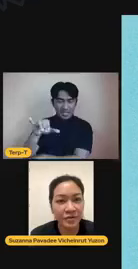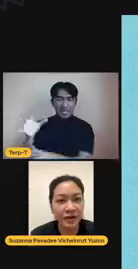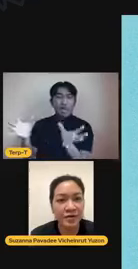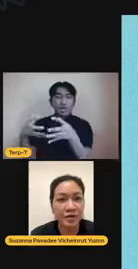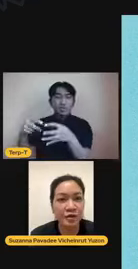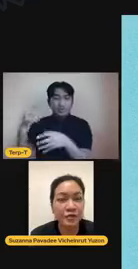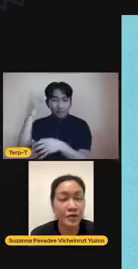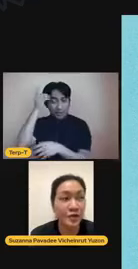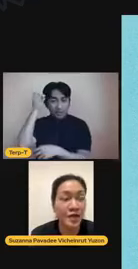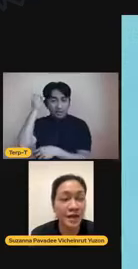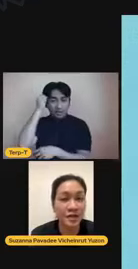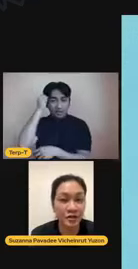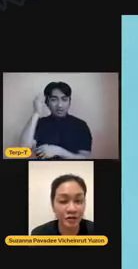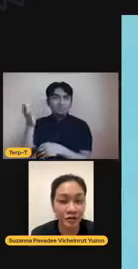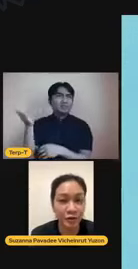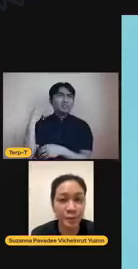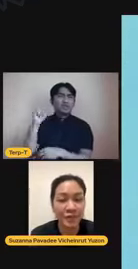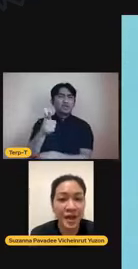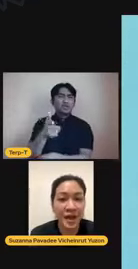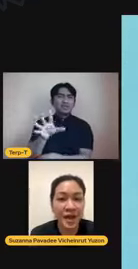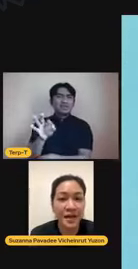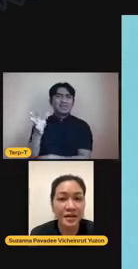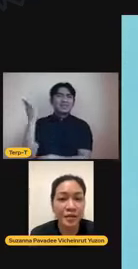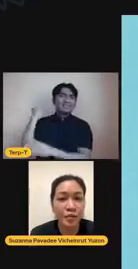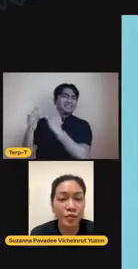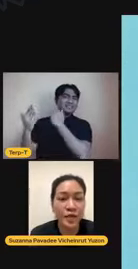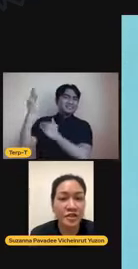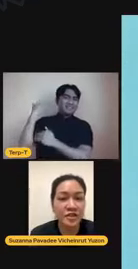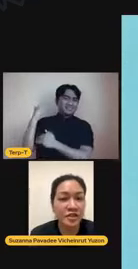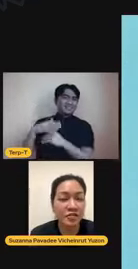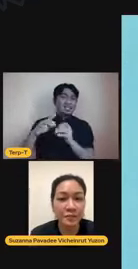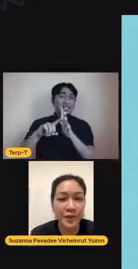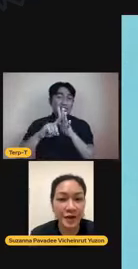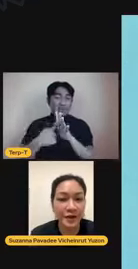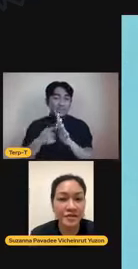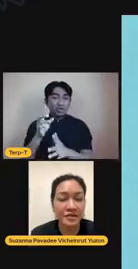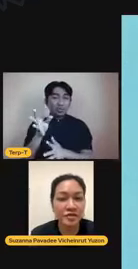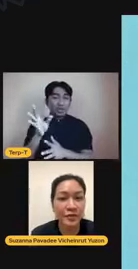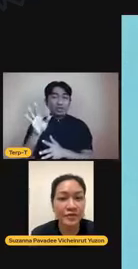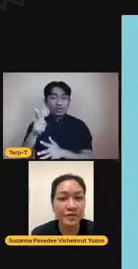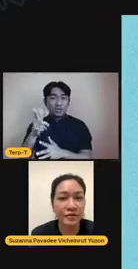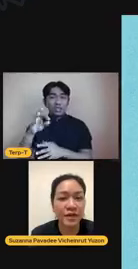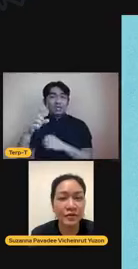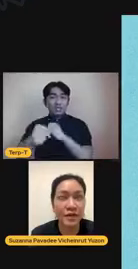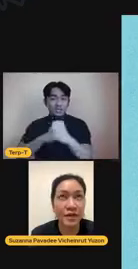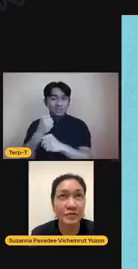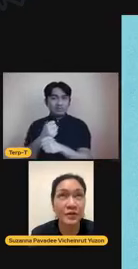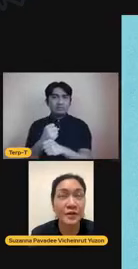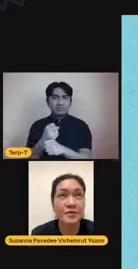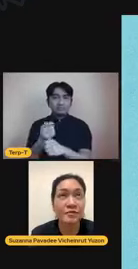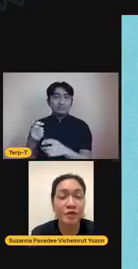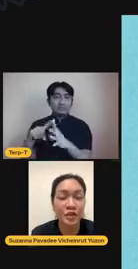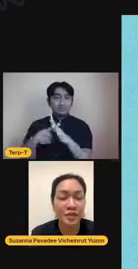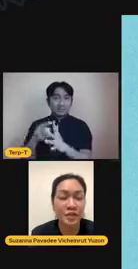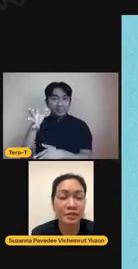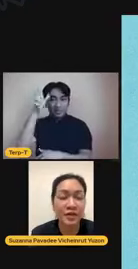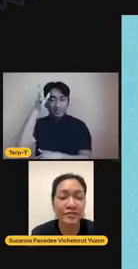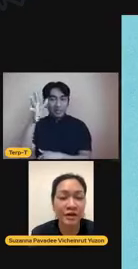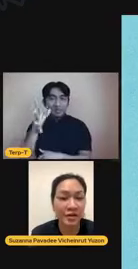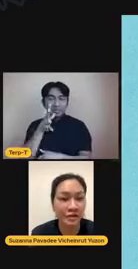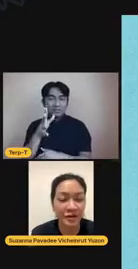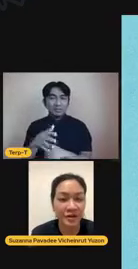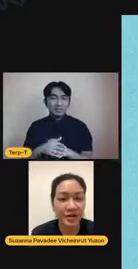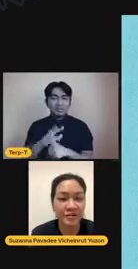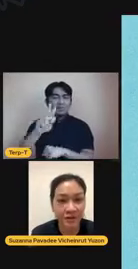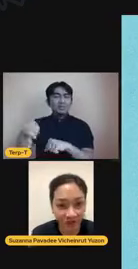foundation founded over 29 years ago. And it's just from parents. So we have, you know, in the Philippines, unfortunately, we